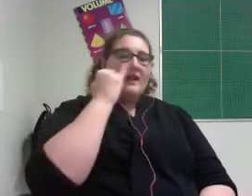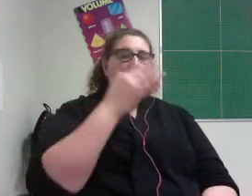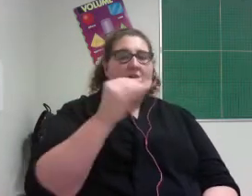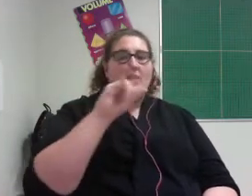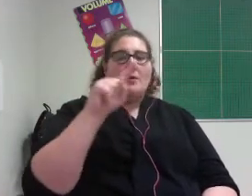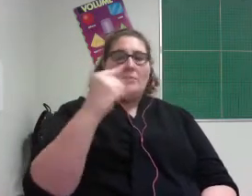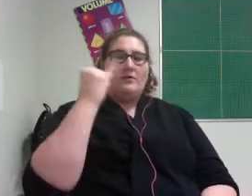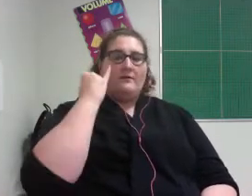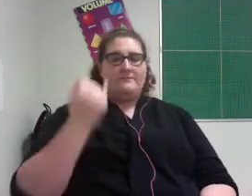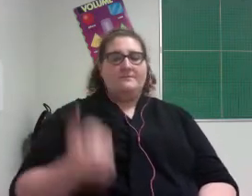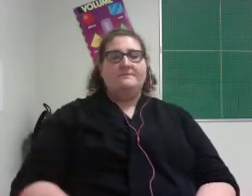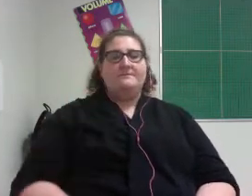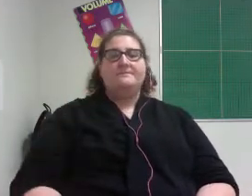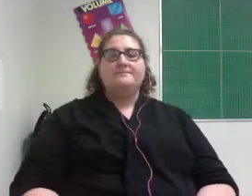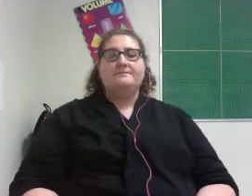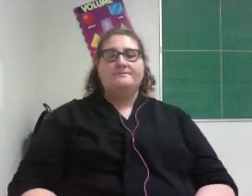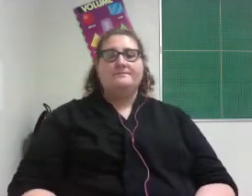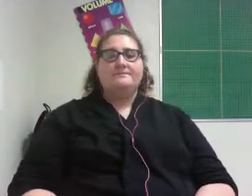Example 1